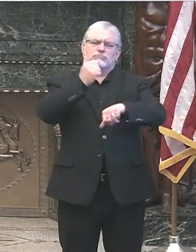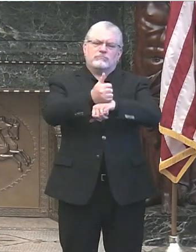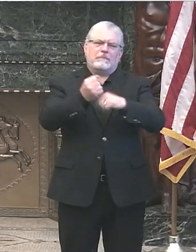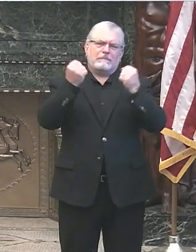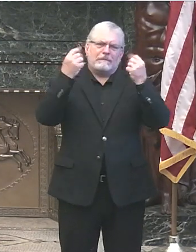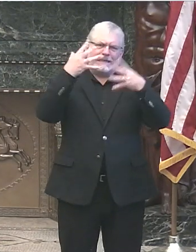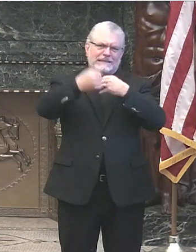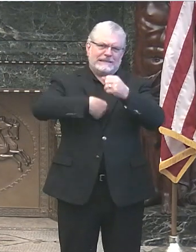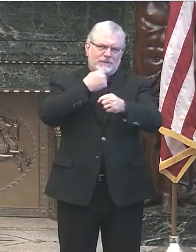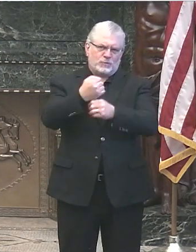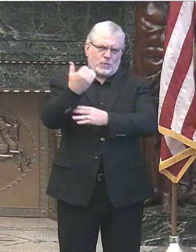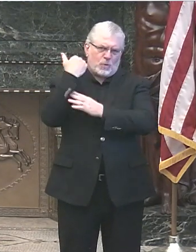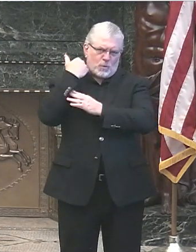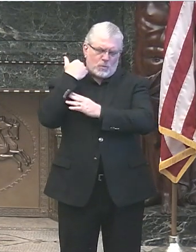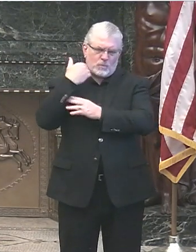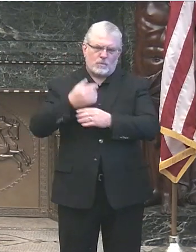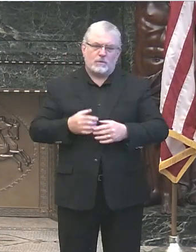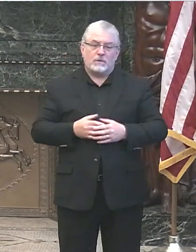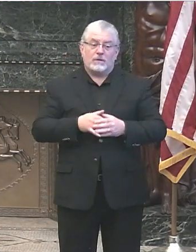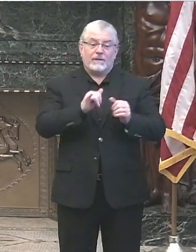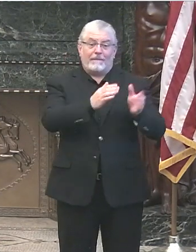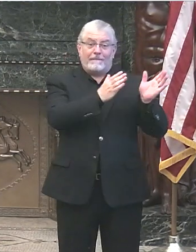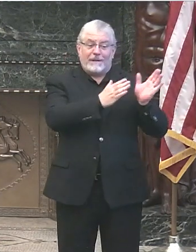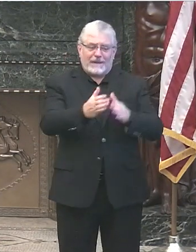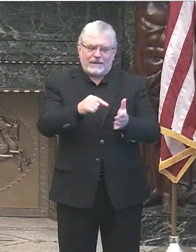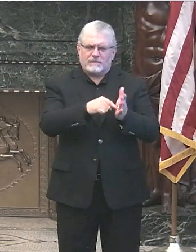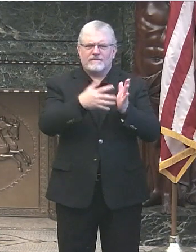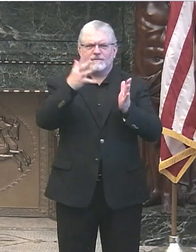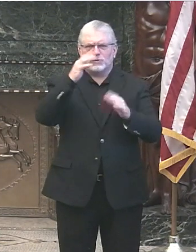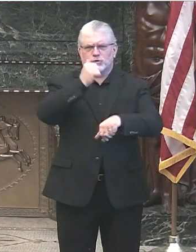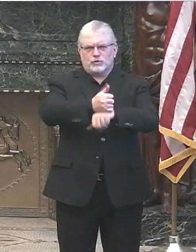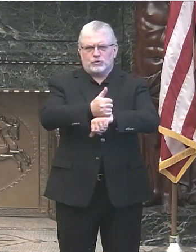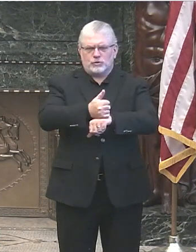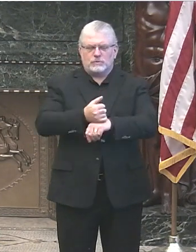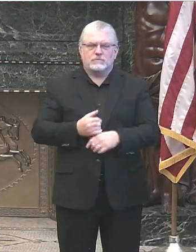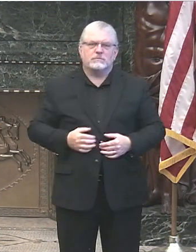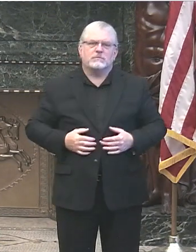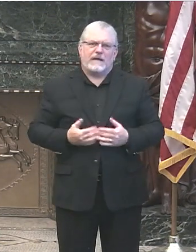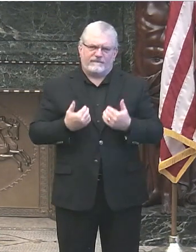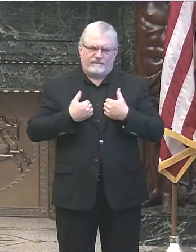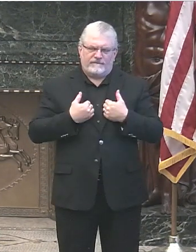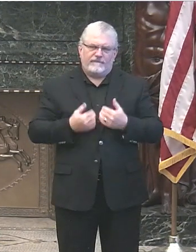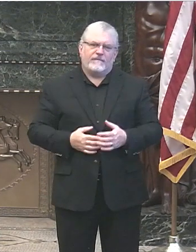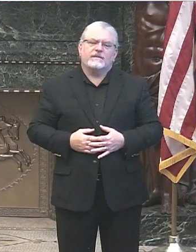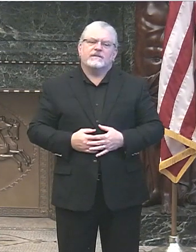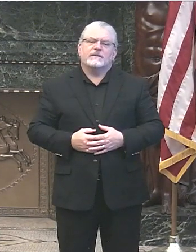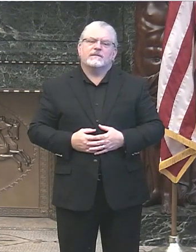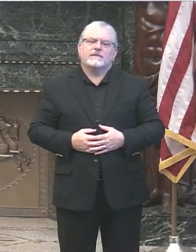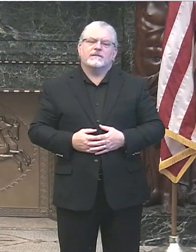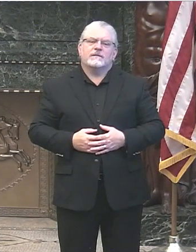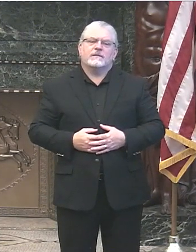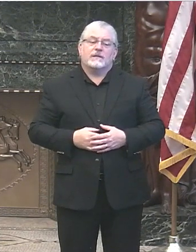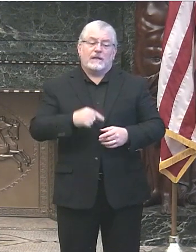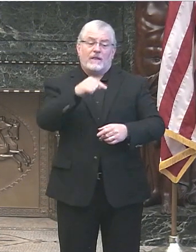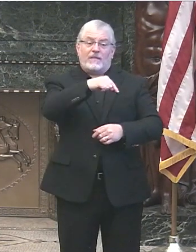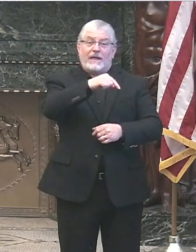plan did exist, and we used it as a foundation for our plan going